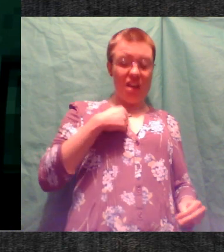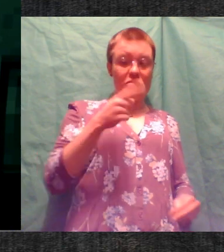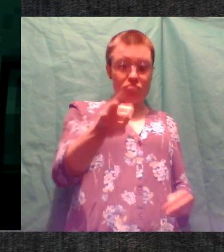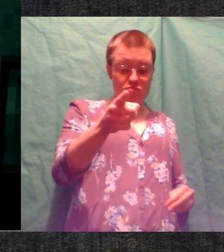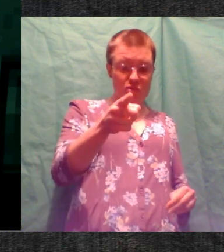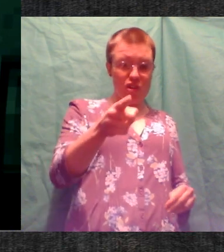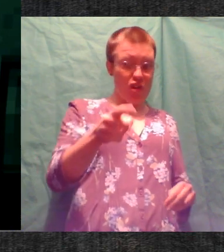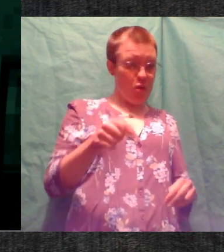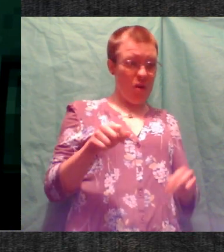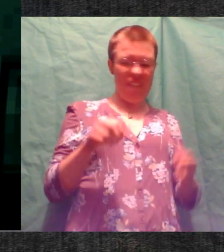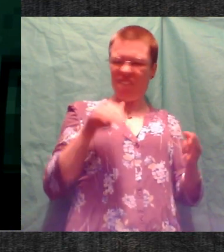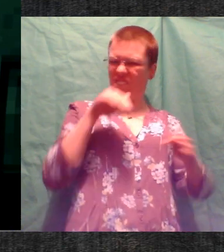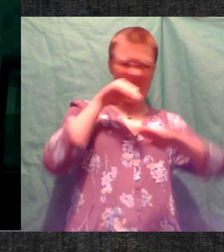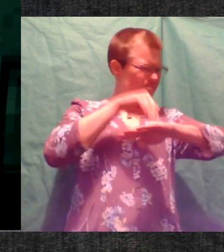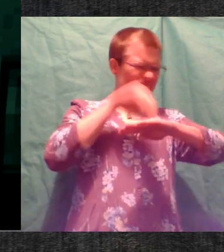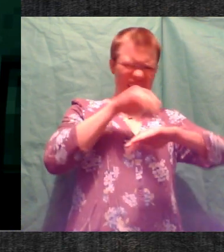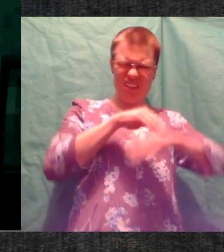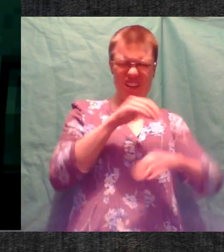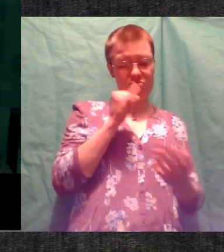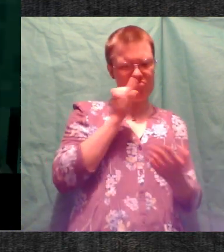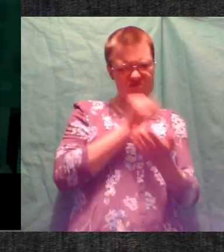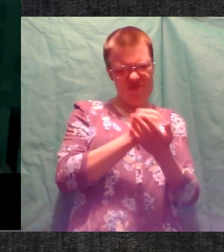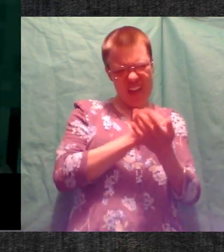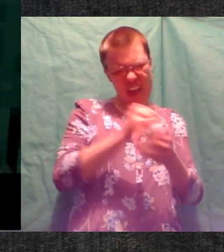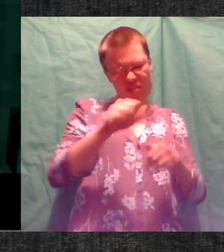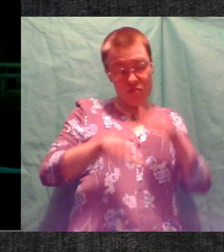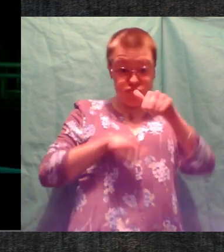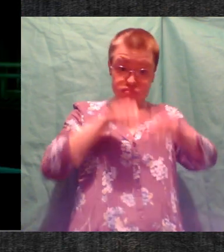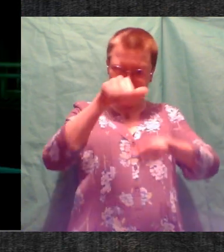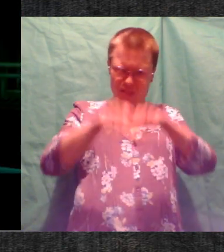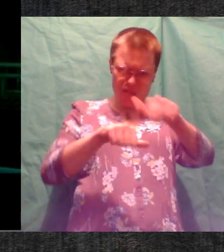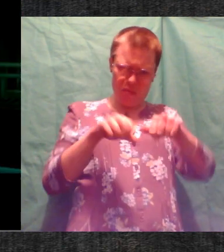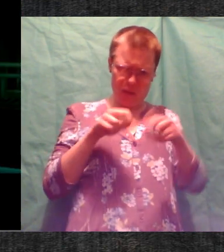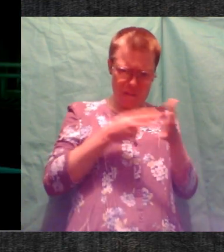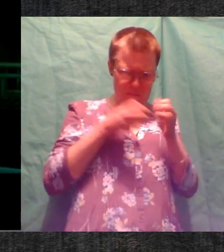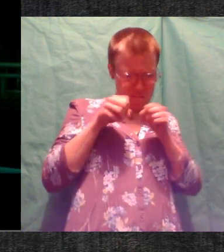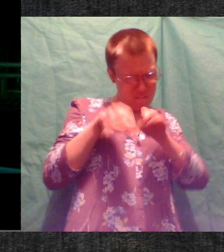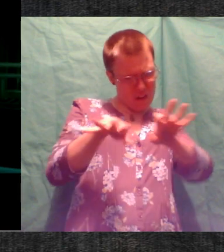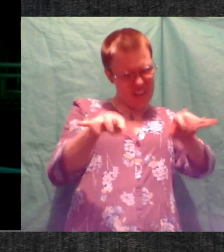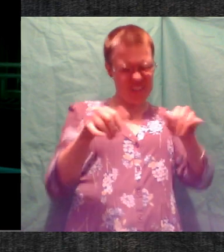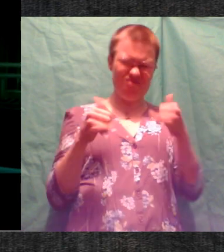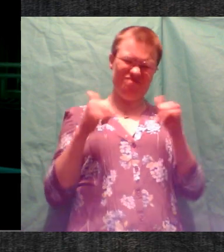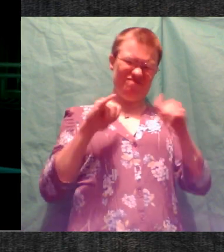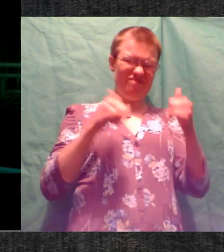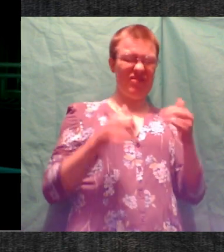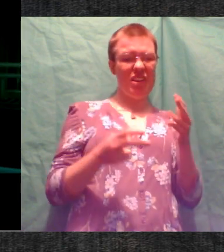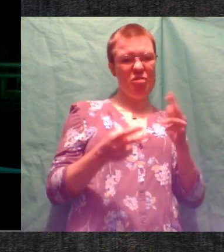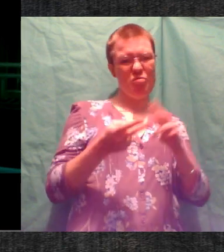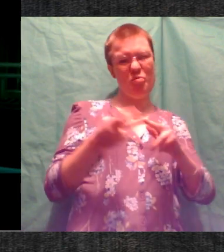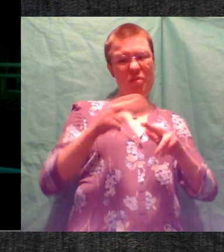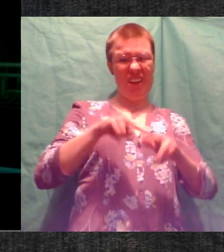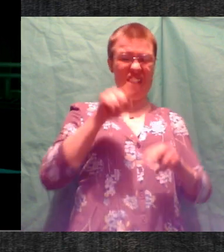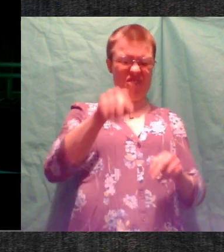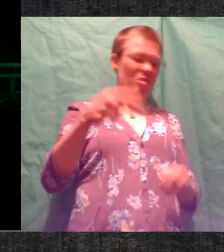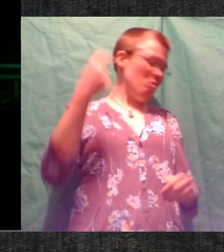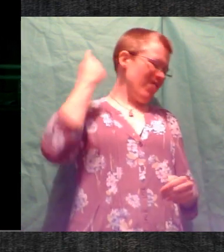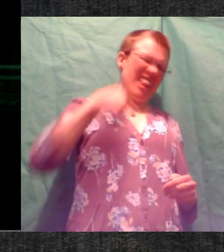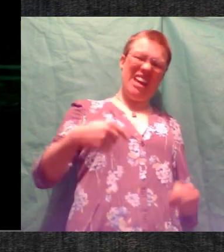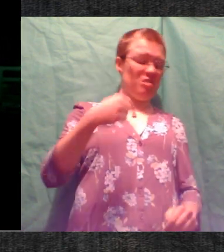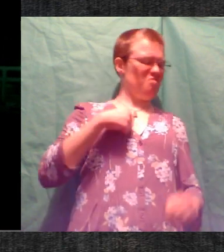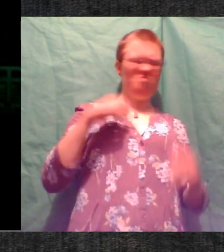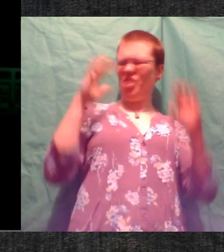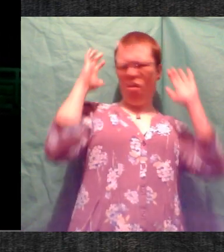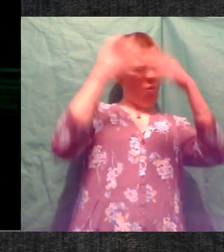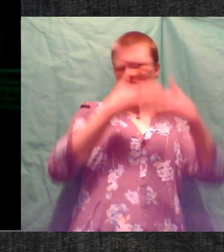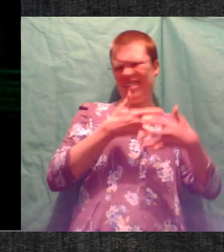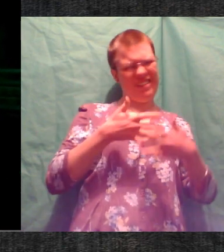unaffected. A bug in the virus's programming? Could be. In any case, if it doesn't kill you, then I'm